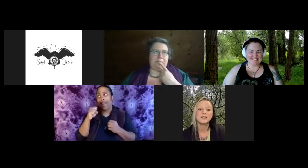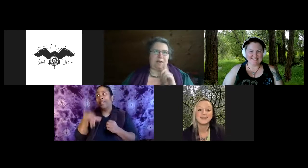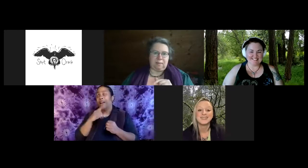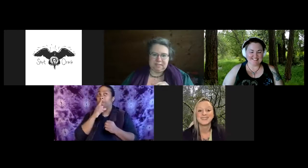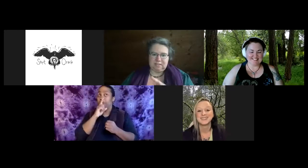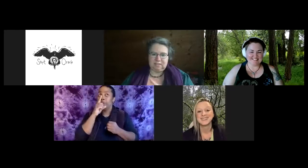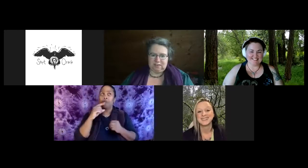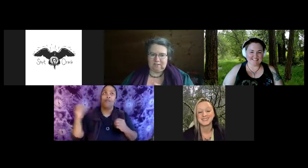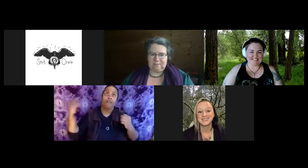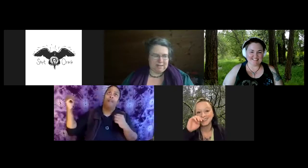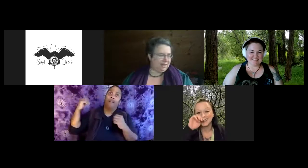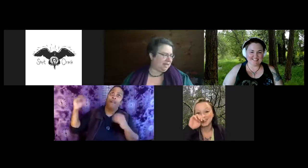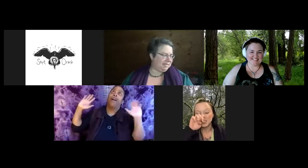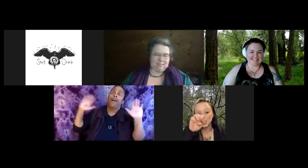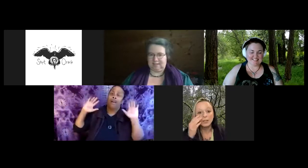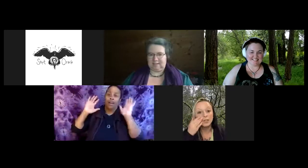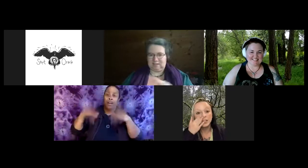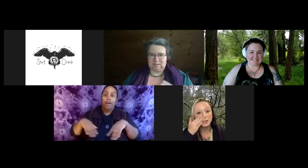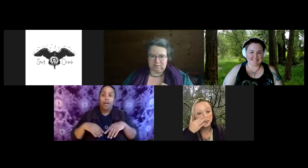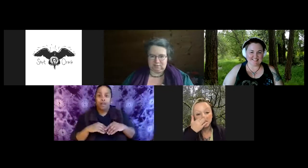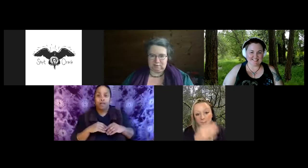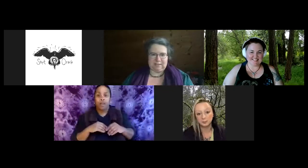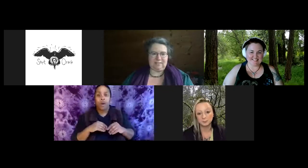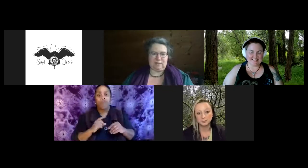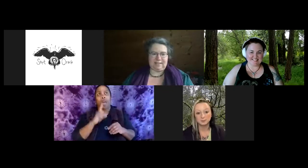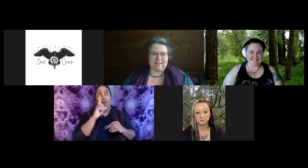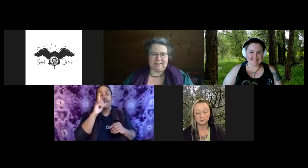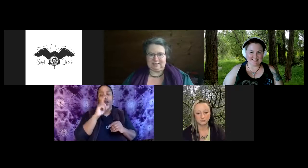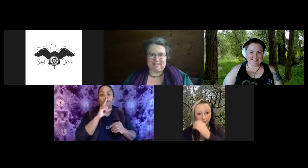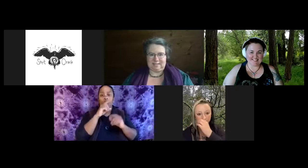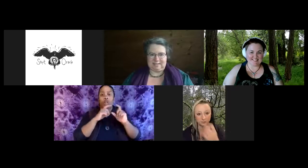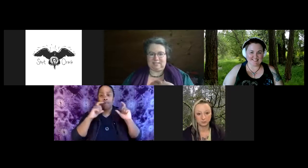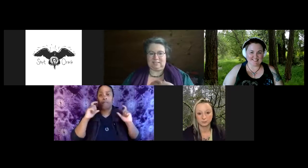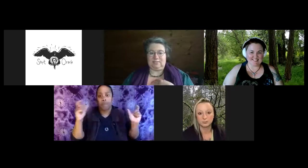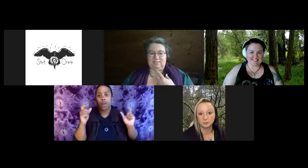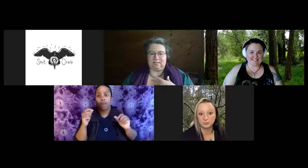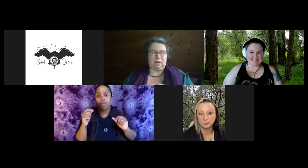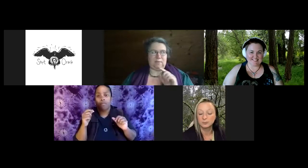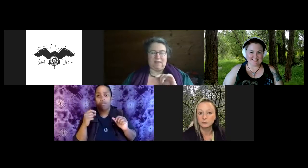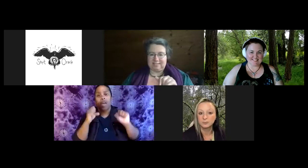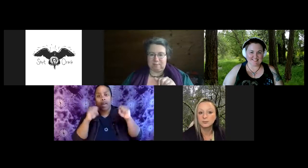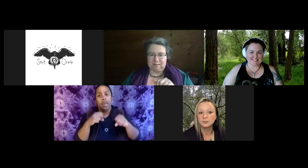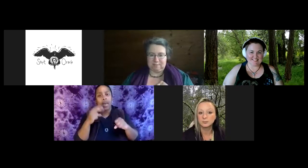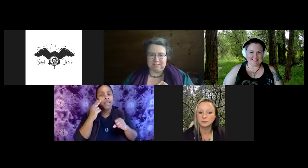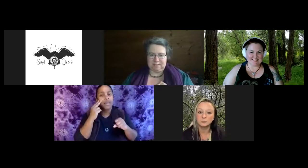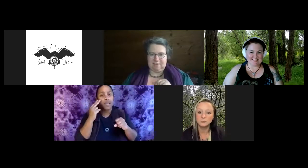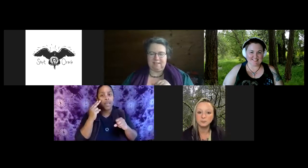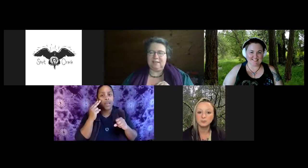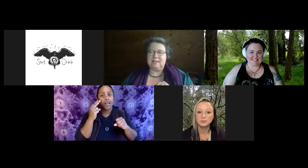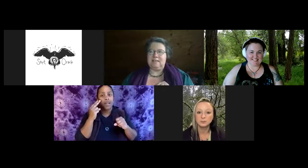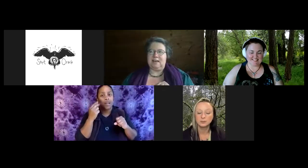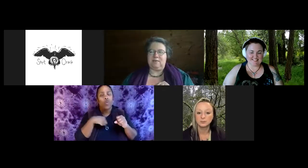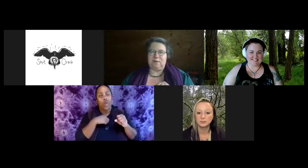So her upstairs is fairly big. I just started to do a floor plan so I can like see, like, just to we've had a temporary space up